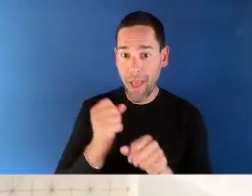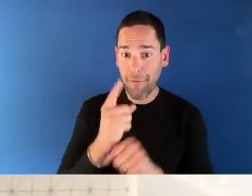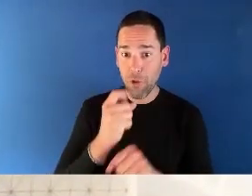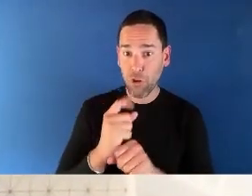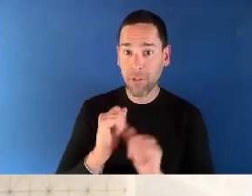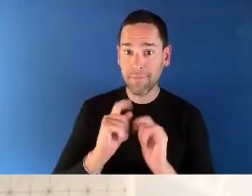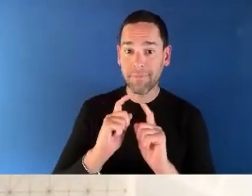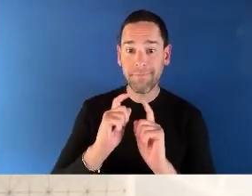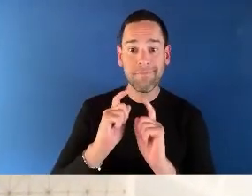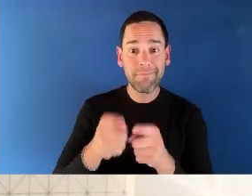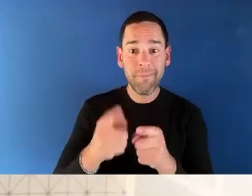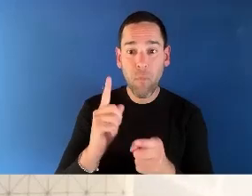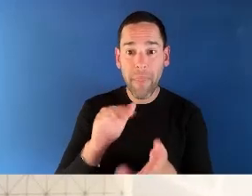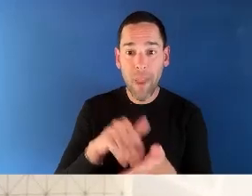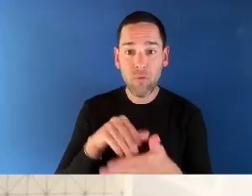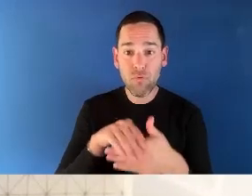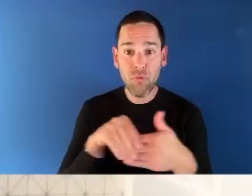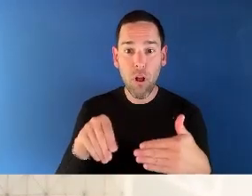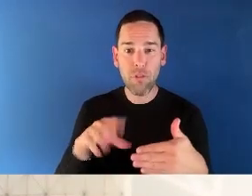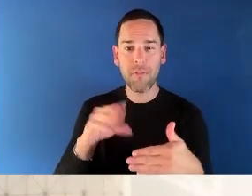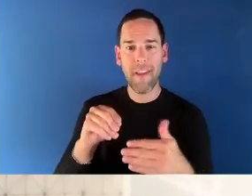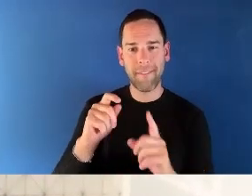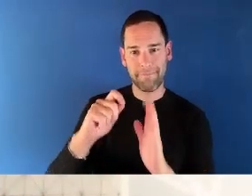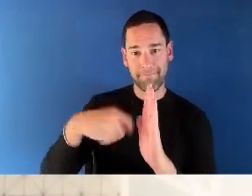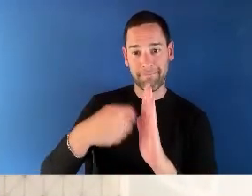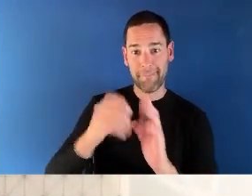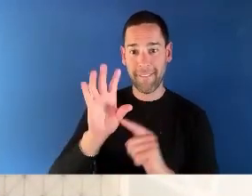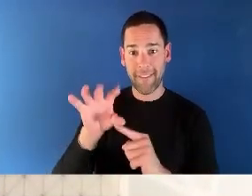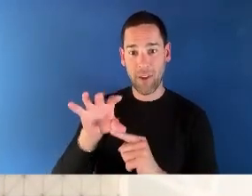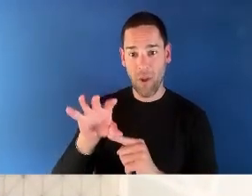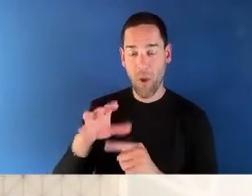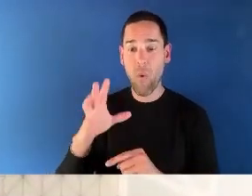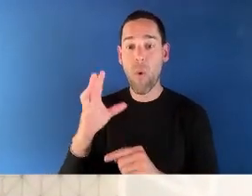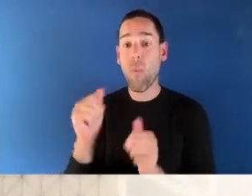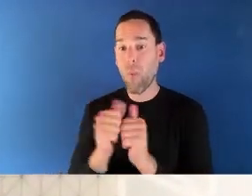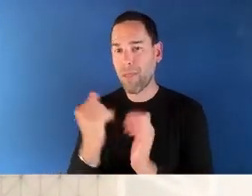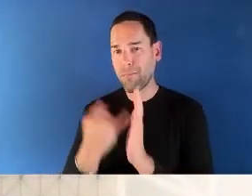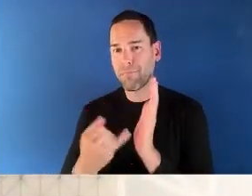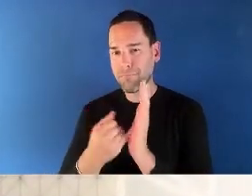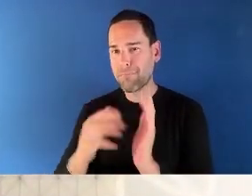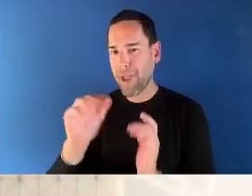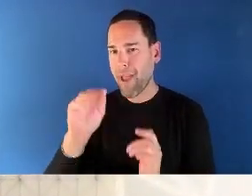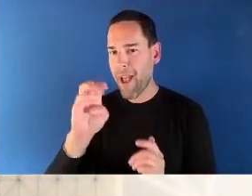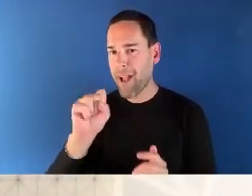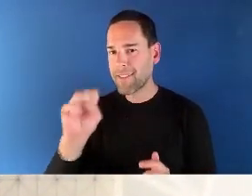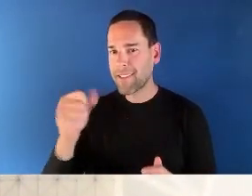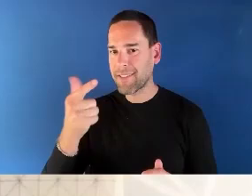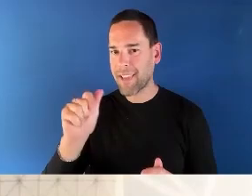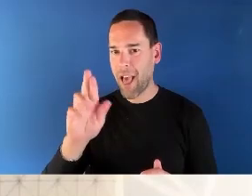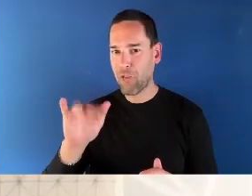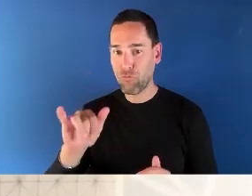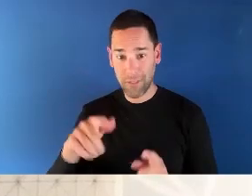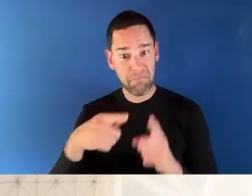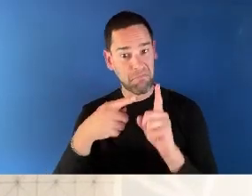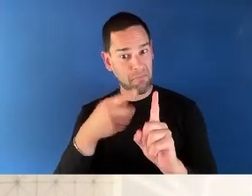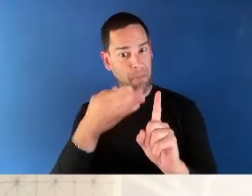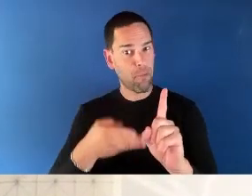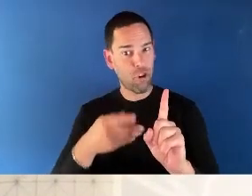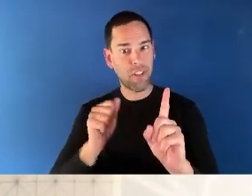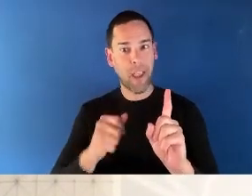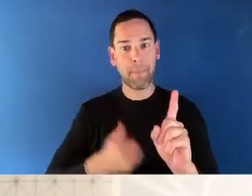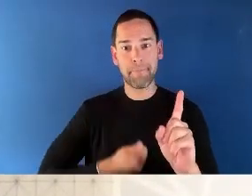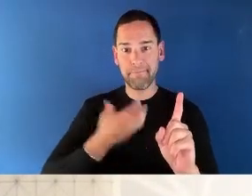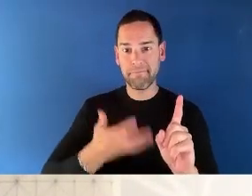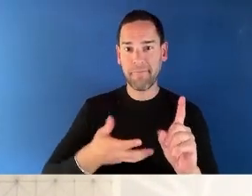by Access Gallery, giving them a chance to tell their stories. And this is one of those videos. So we are really happy to introduce